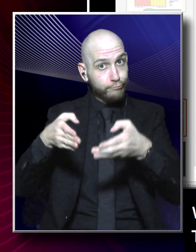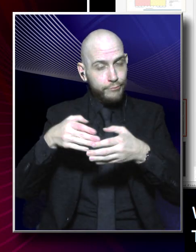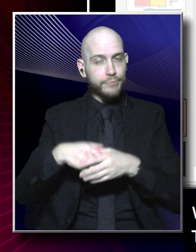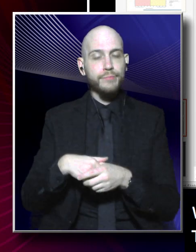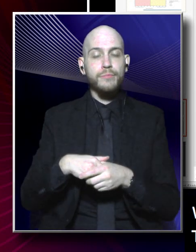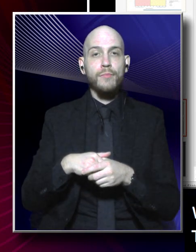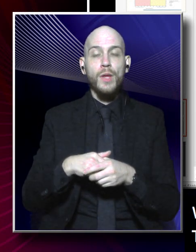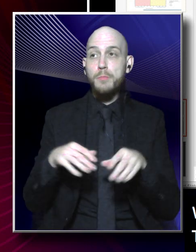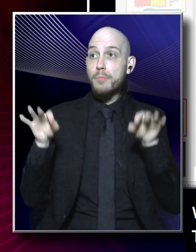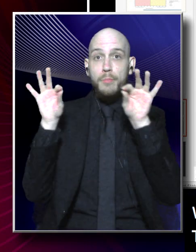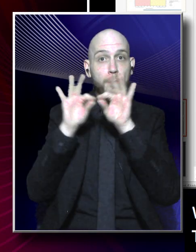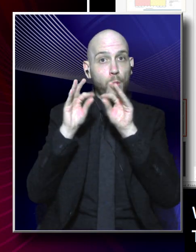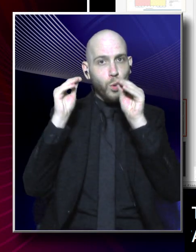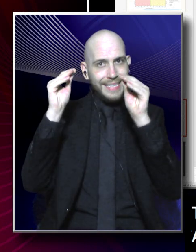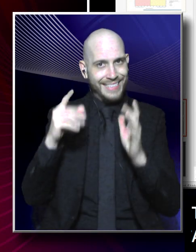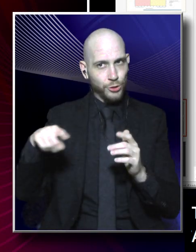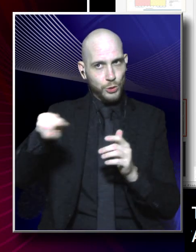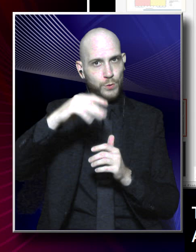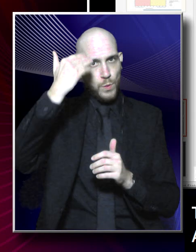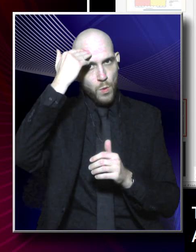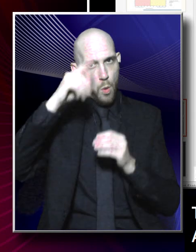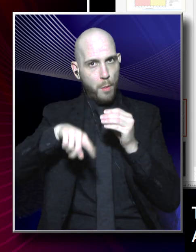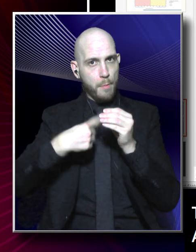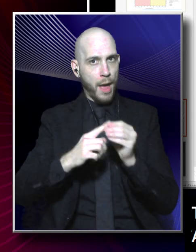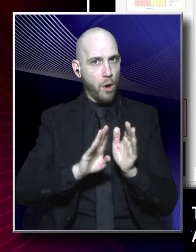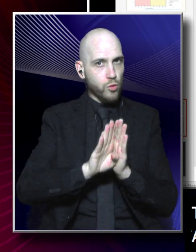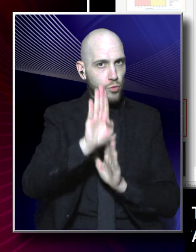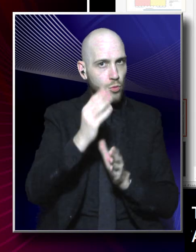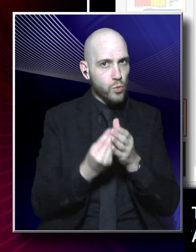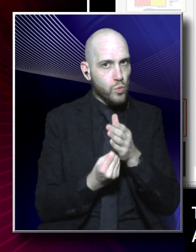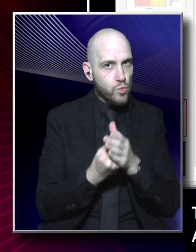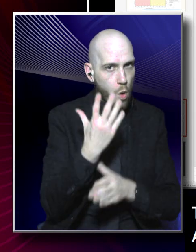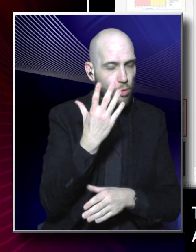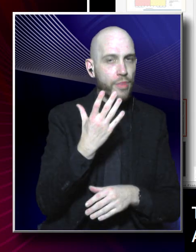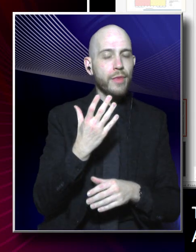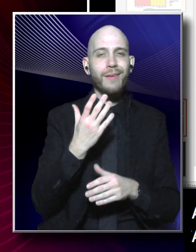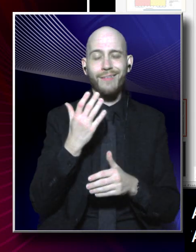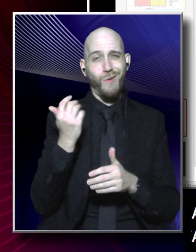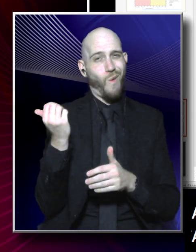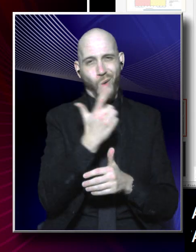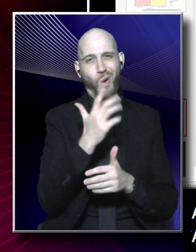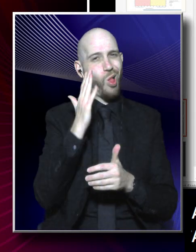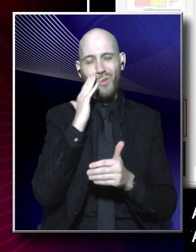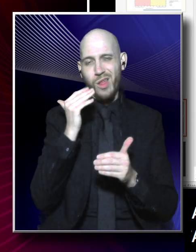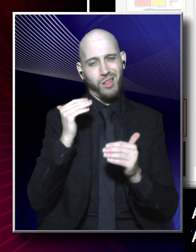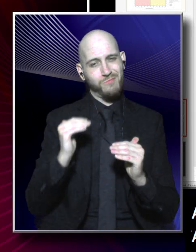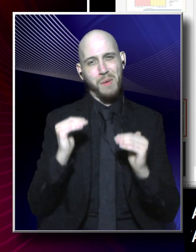and adequate growth, everybody is going to keep moving ahead.